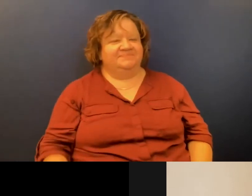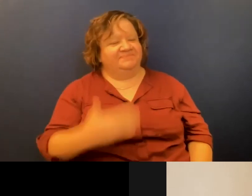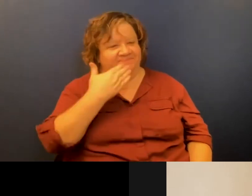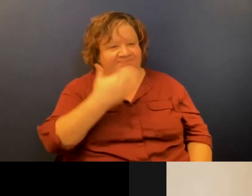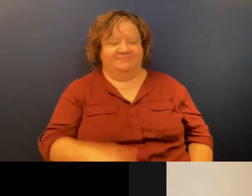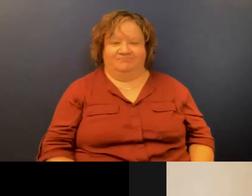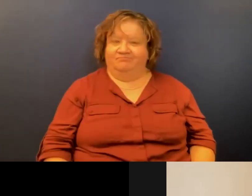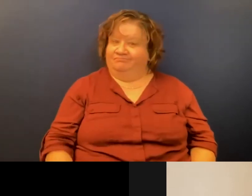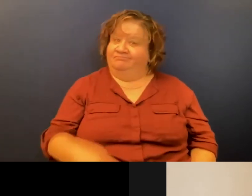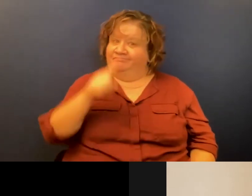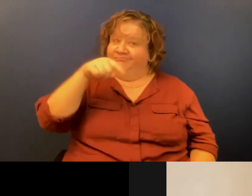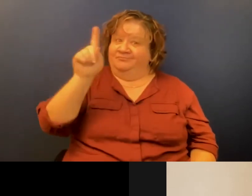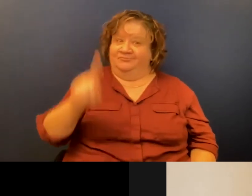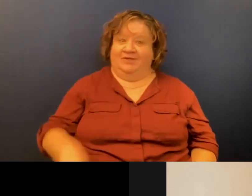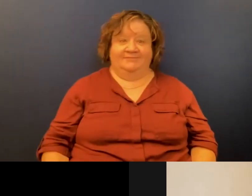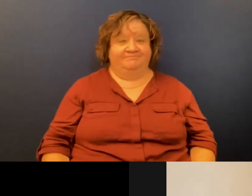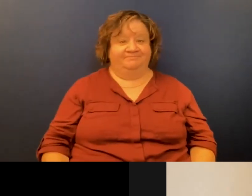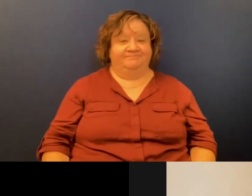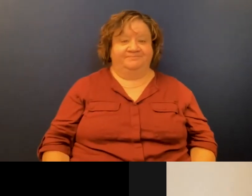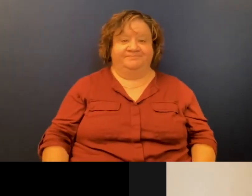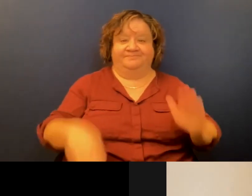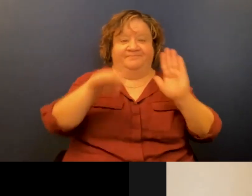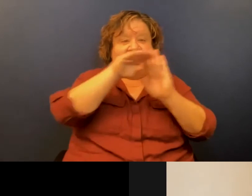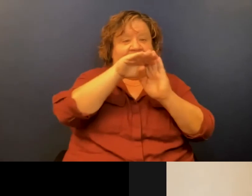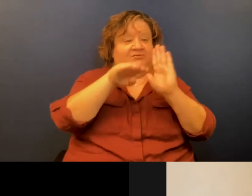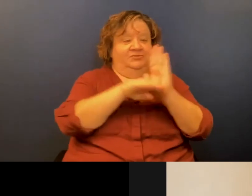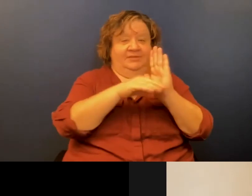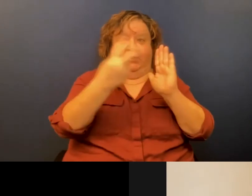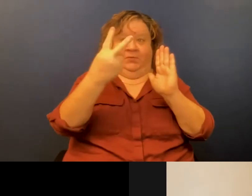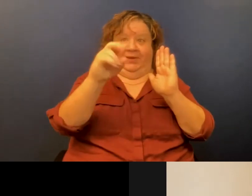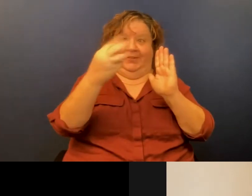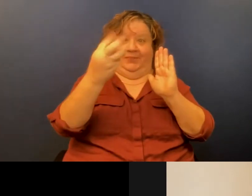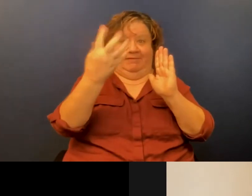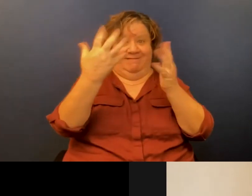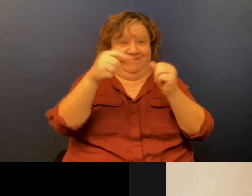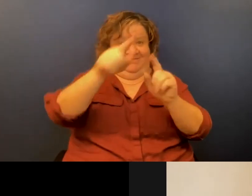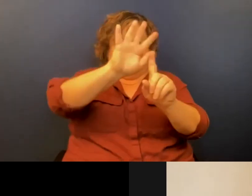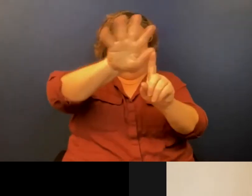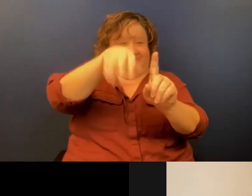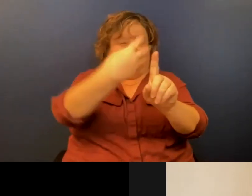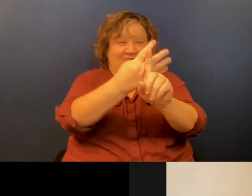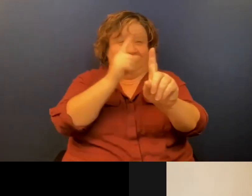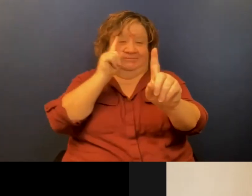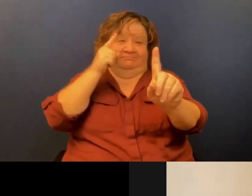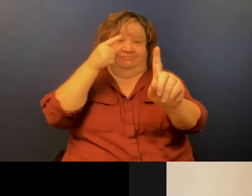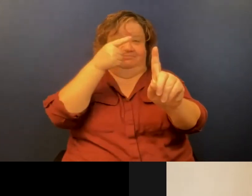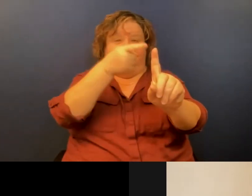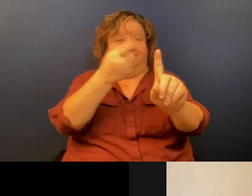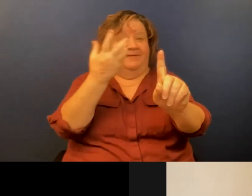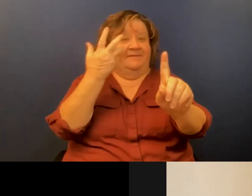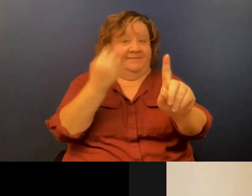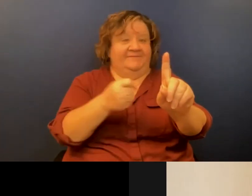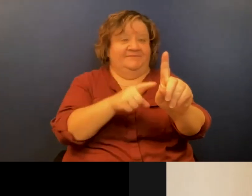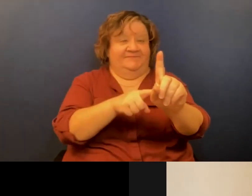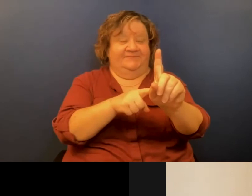and in it, we have these challenges that have to be overcome in